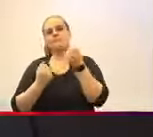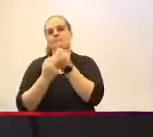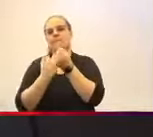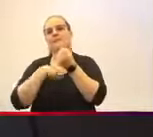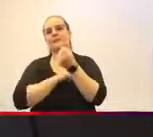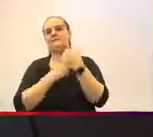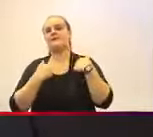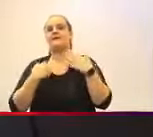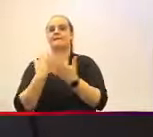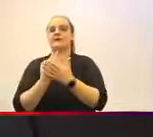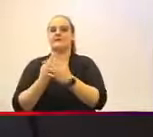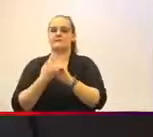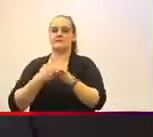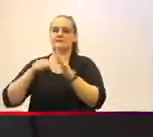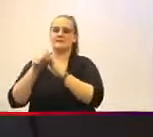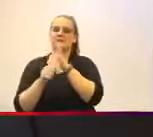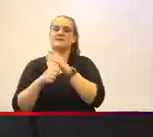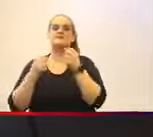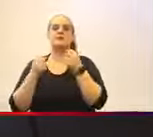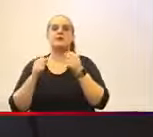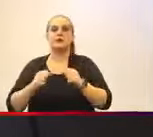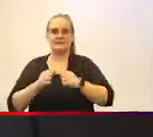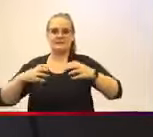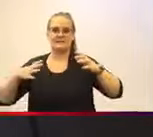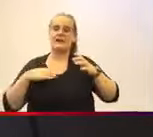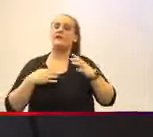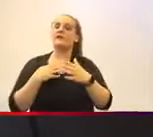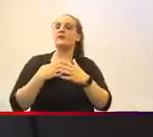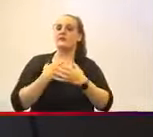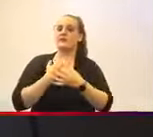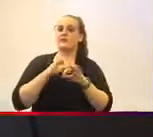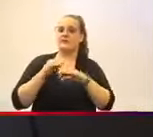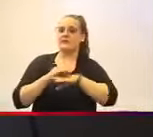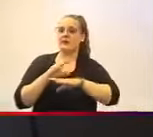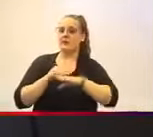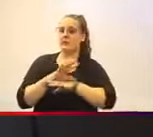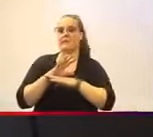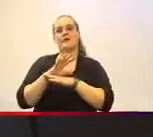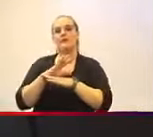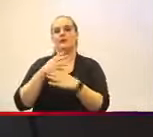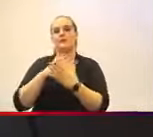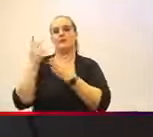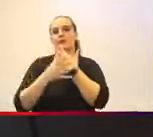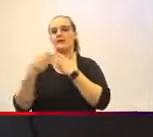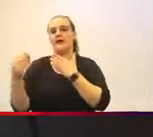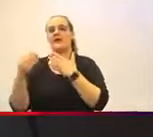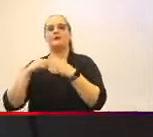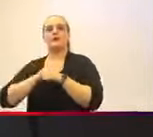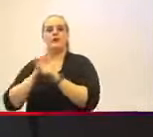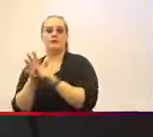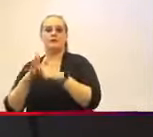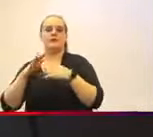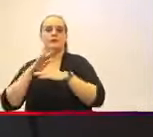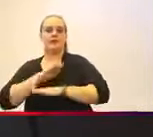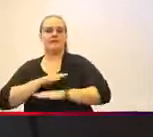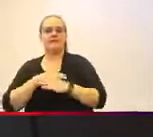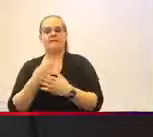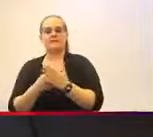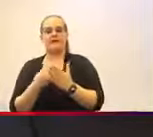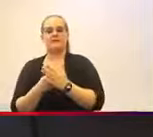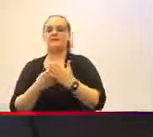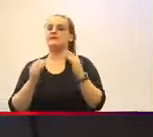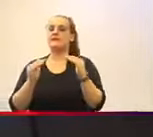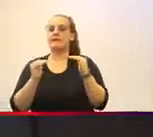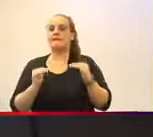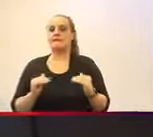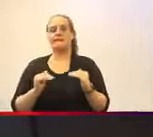expand our free therapy program and COVID relief fund. Number 6, you helped our whole team